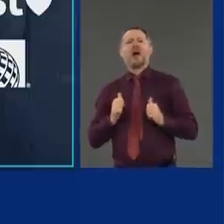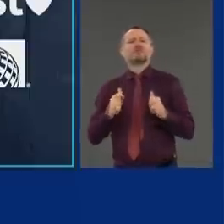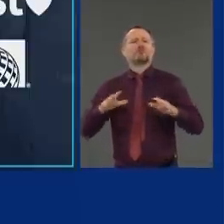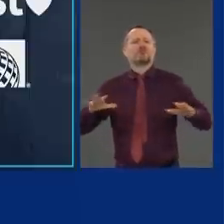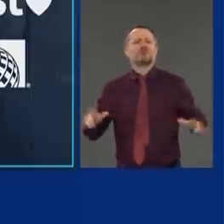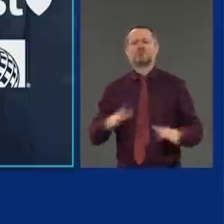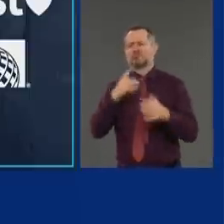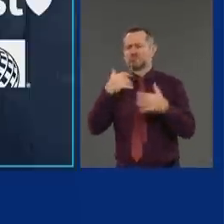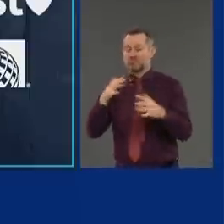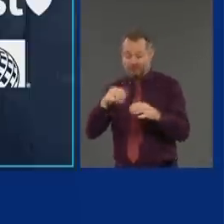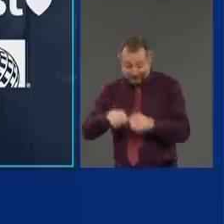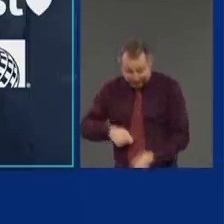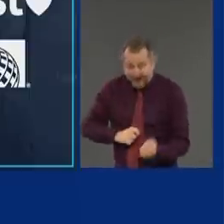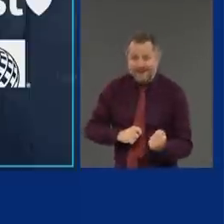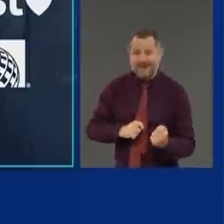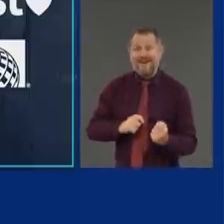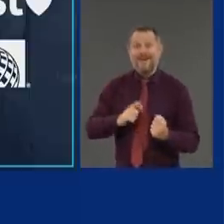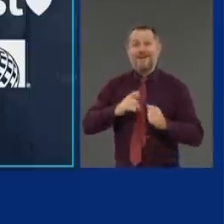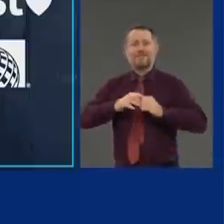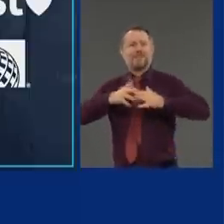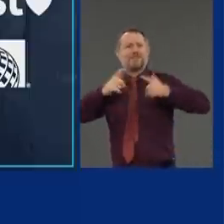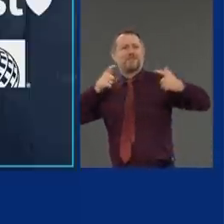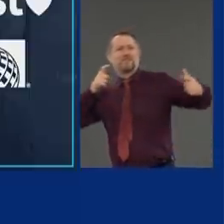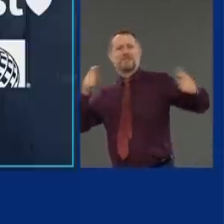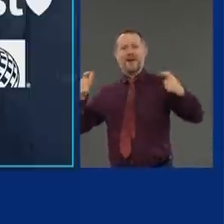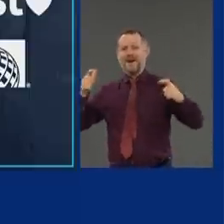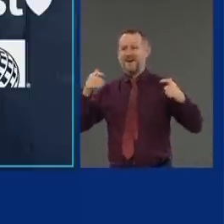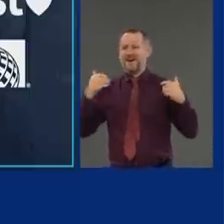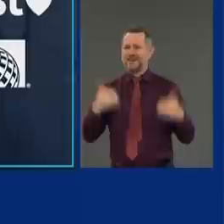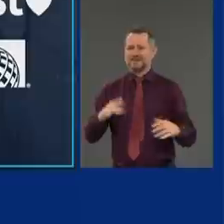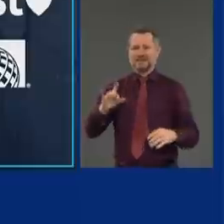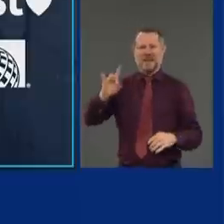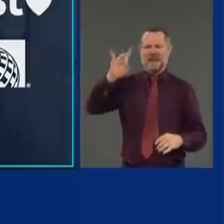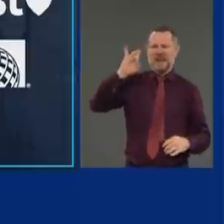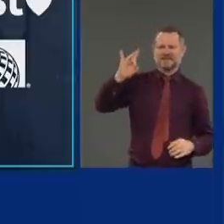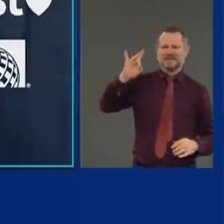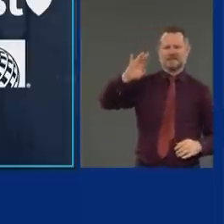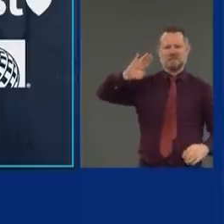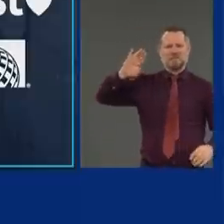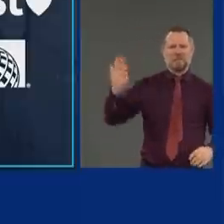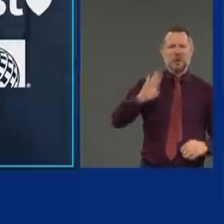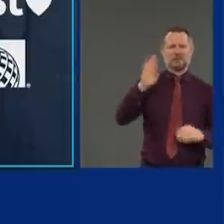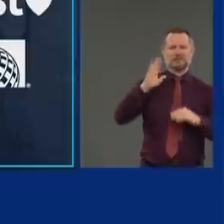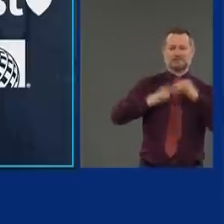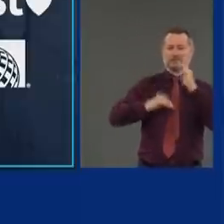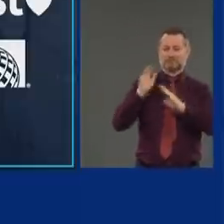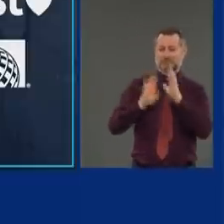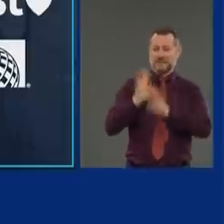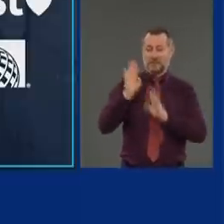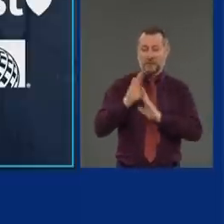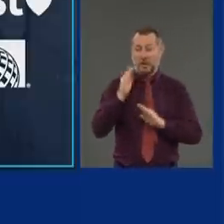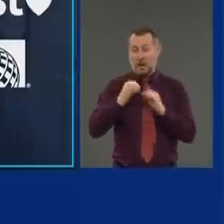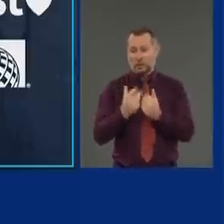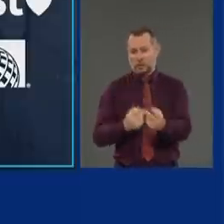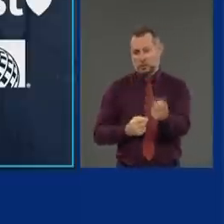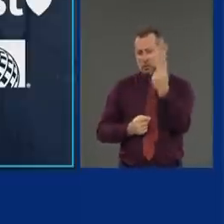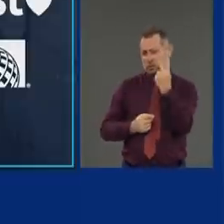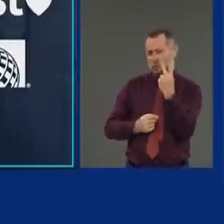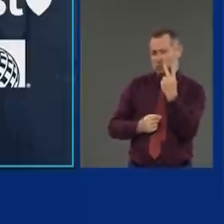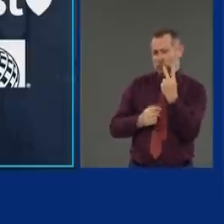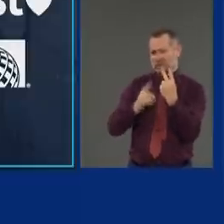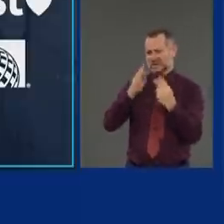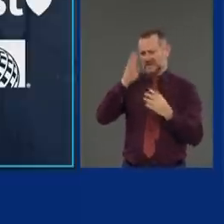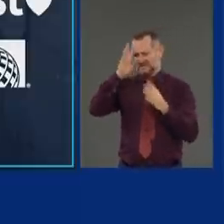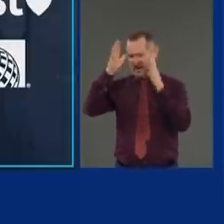scale of LaGuardia's $8 billion redevelopment is being delivered through 2 innovative public-private partnerships that